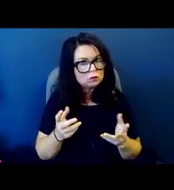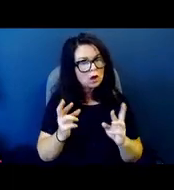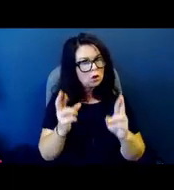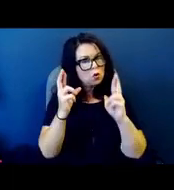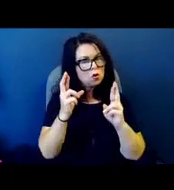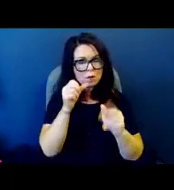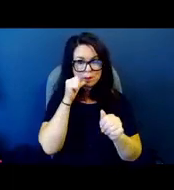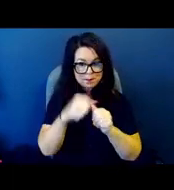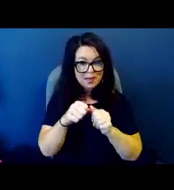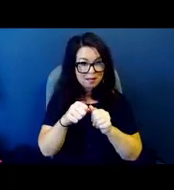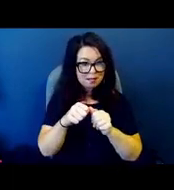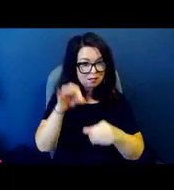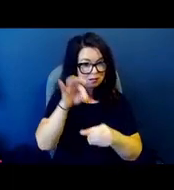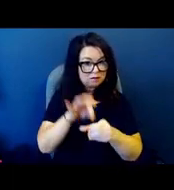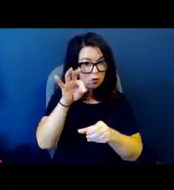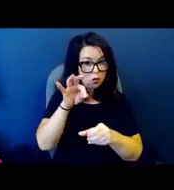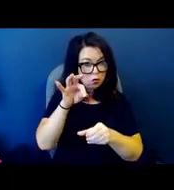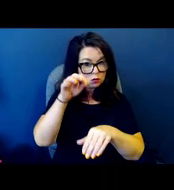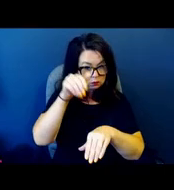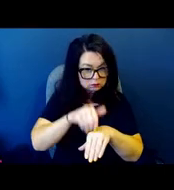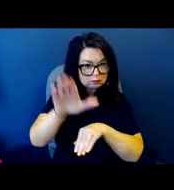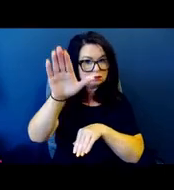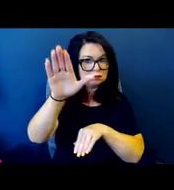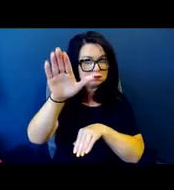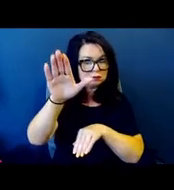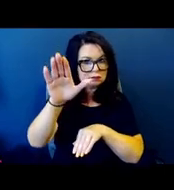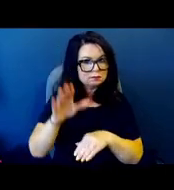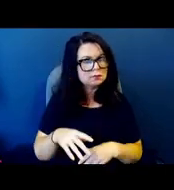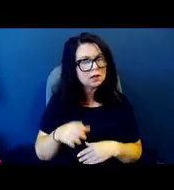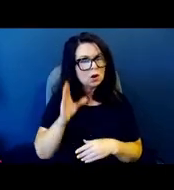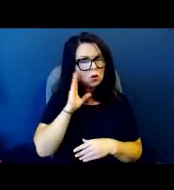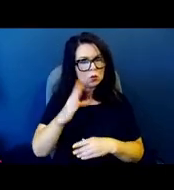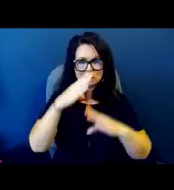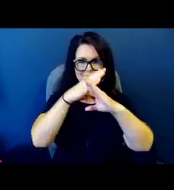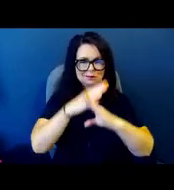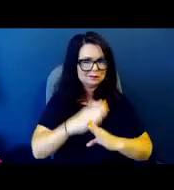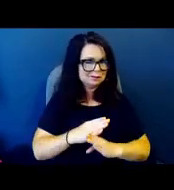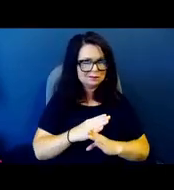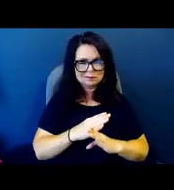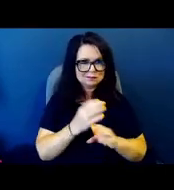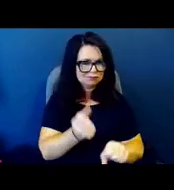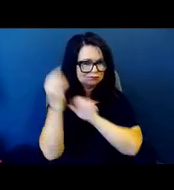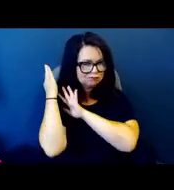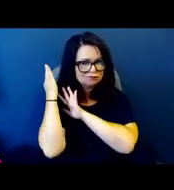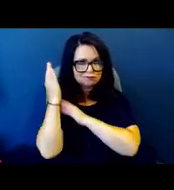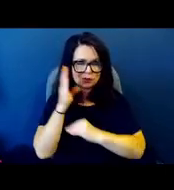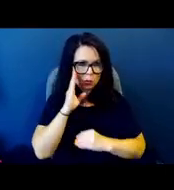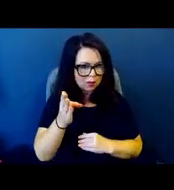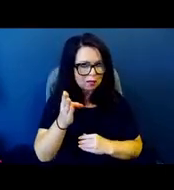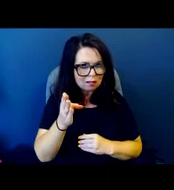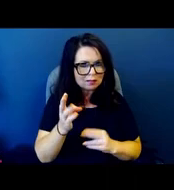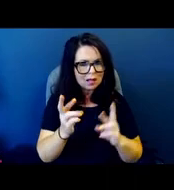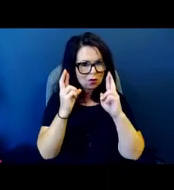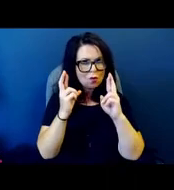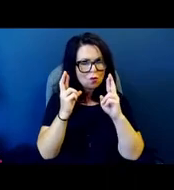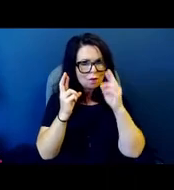mail in some ways will knock down some of the barriers for at least those of